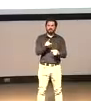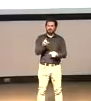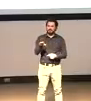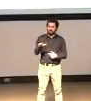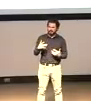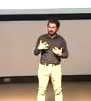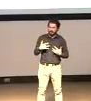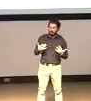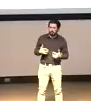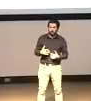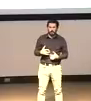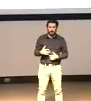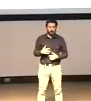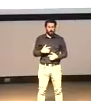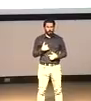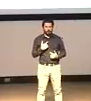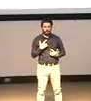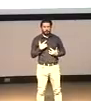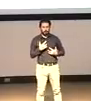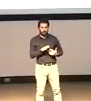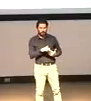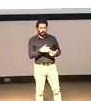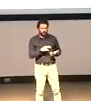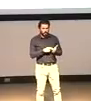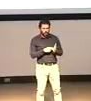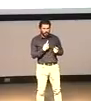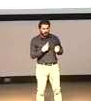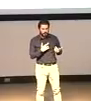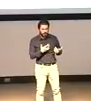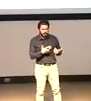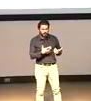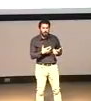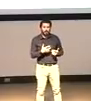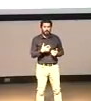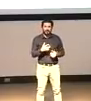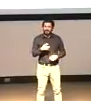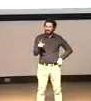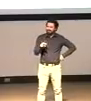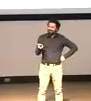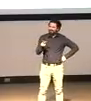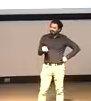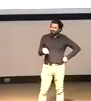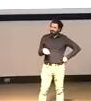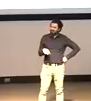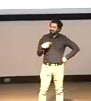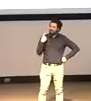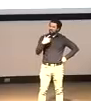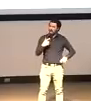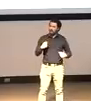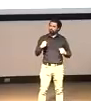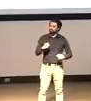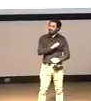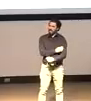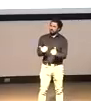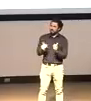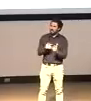thought, what do you mean? He said, well, you've got a bounce back in your step. You seem